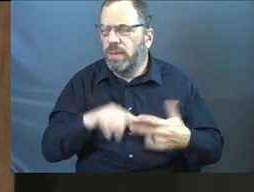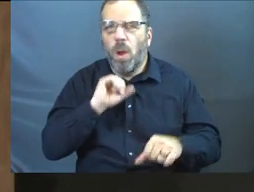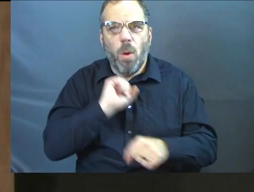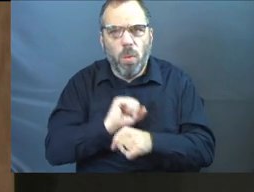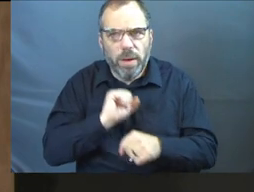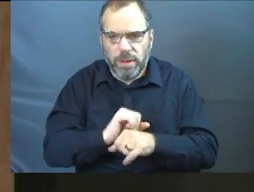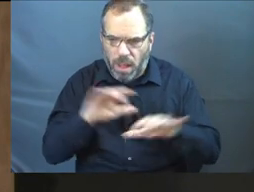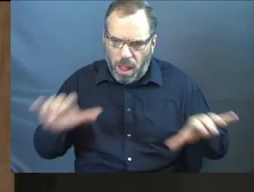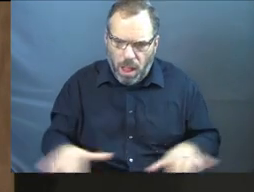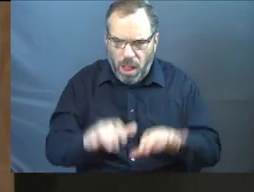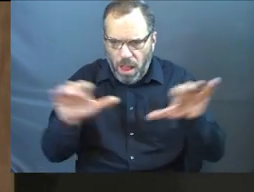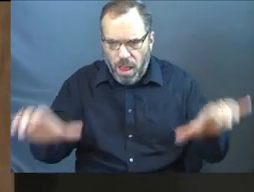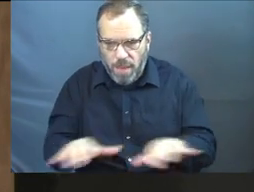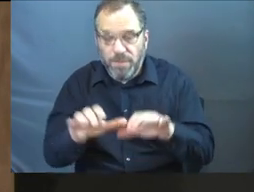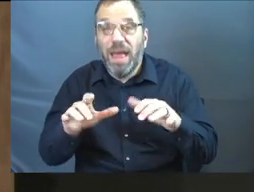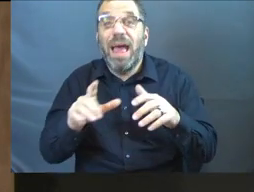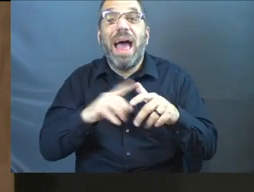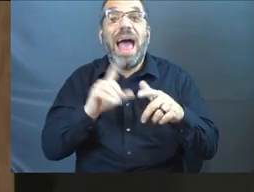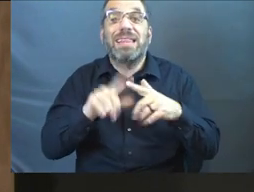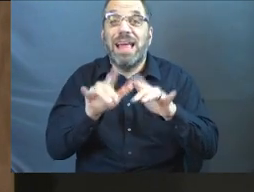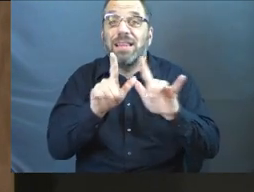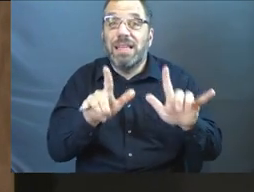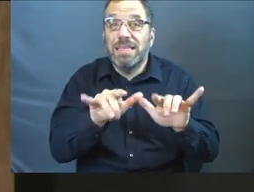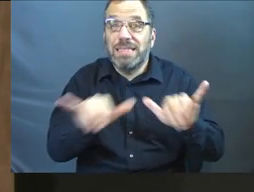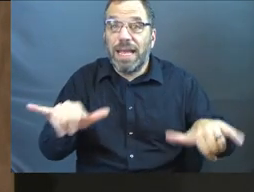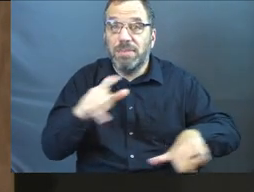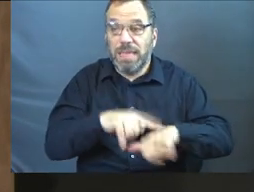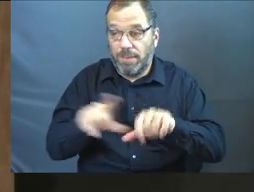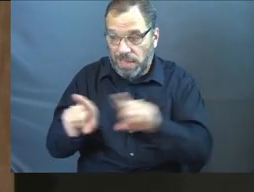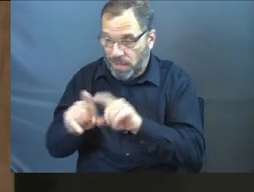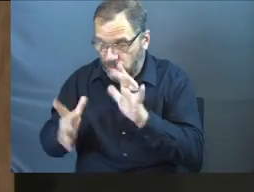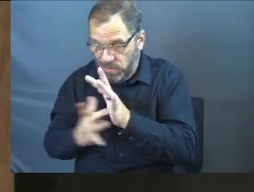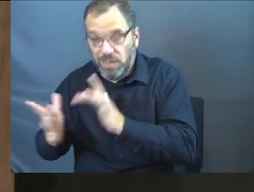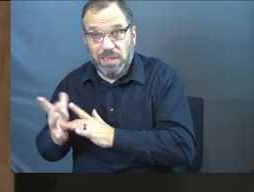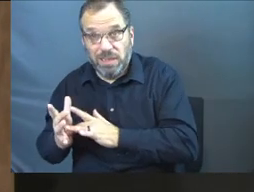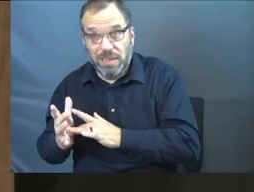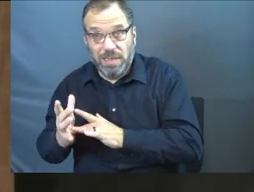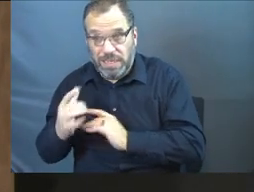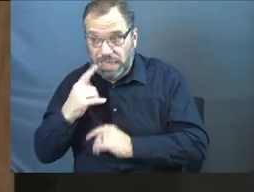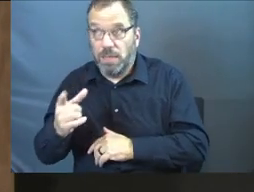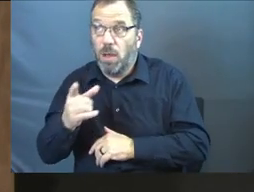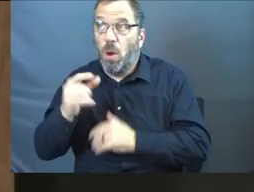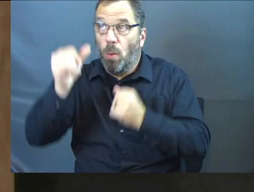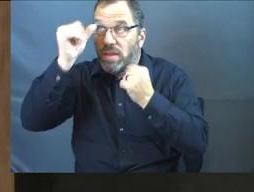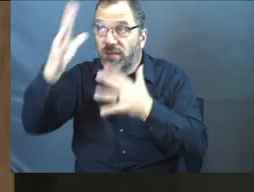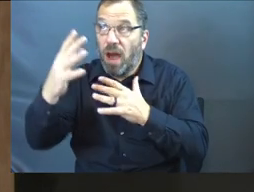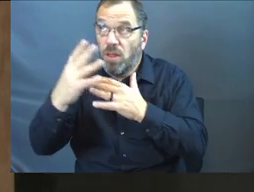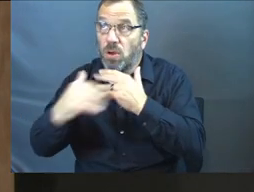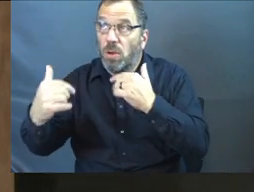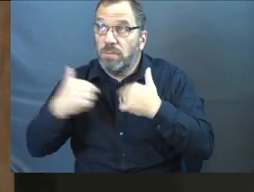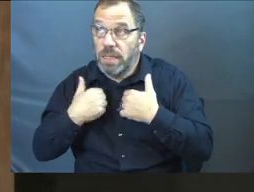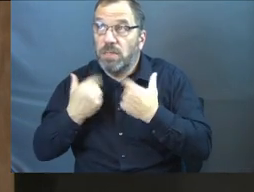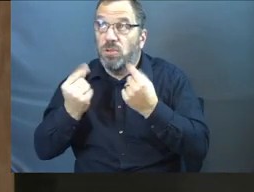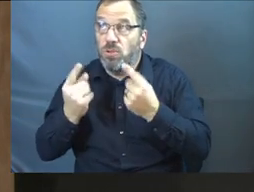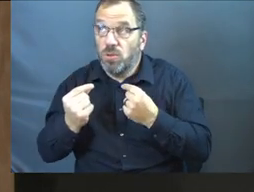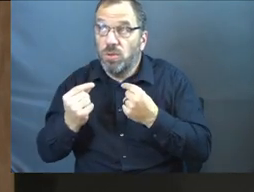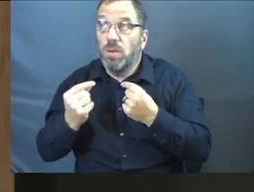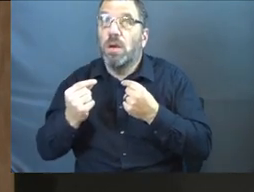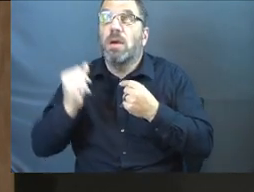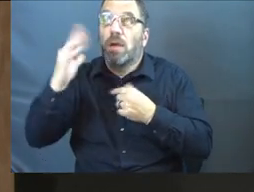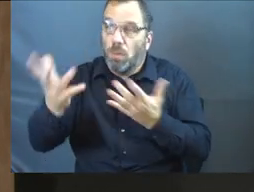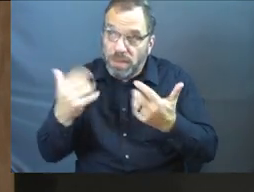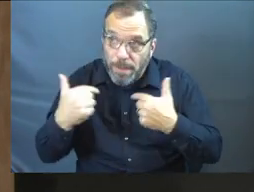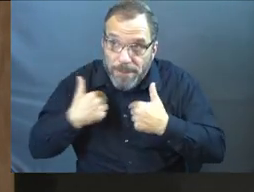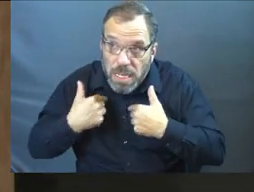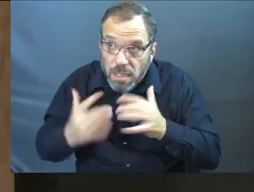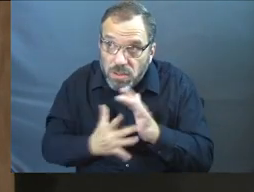and going. And at the same time, just like he does for Jesus, just like Jesus has the example of, God calls us into what he is doing. God